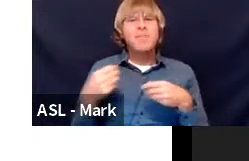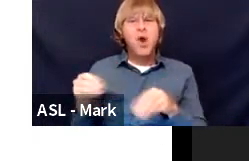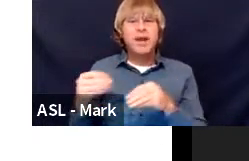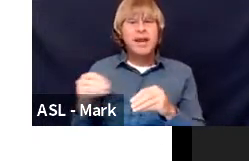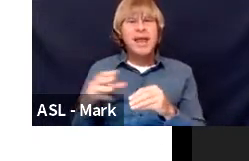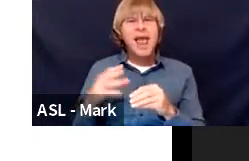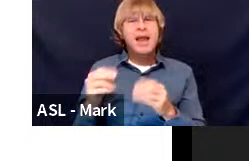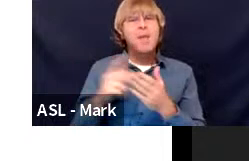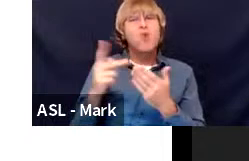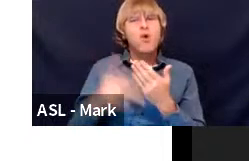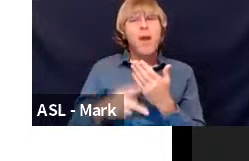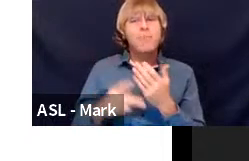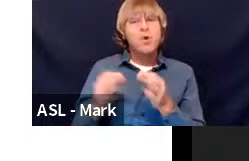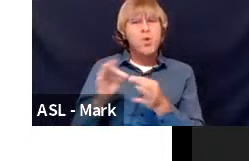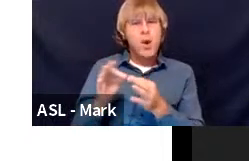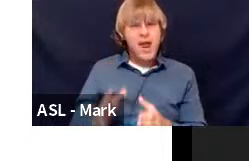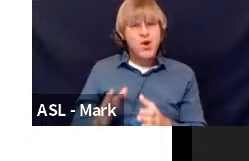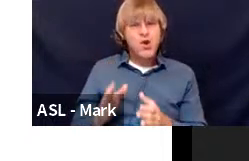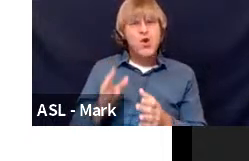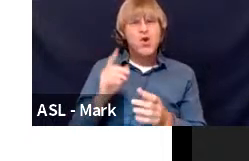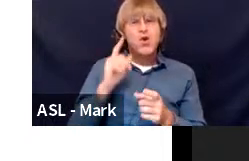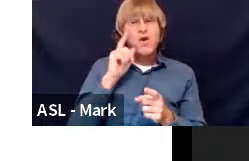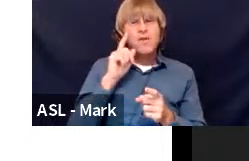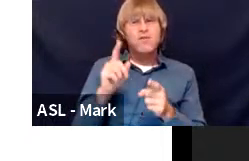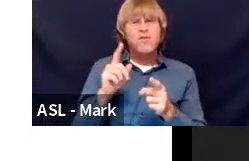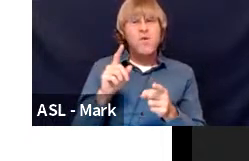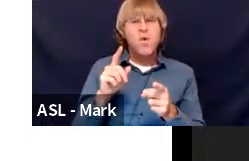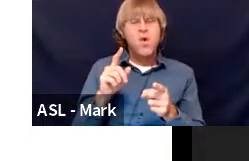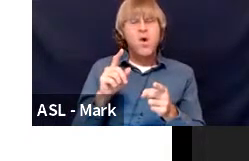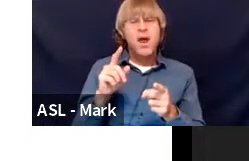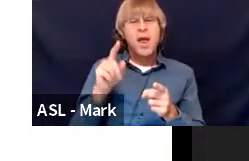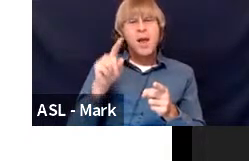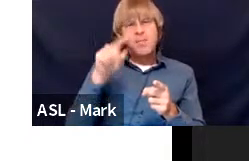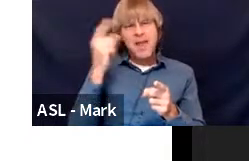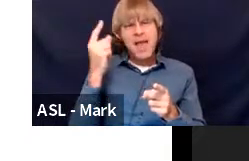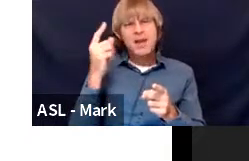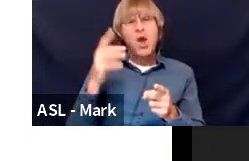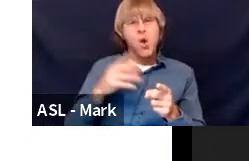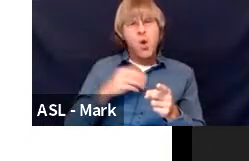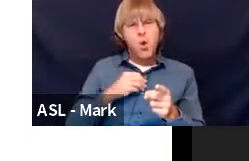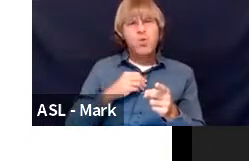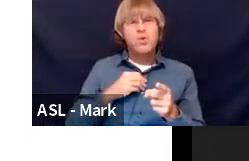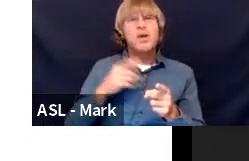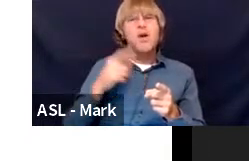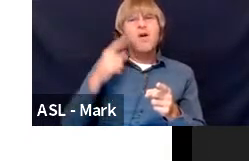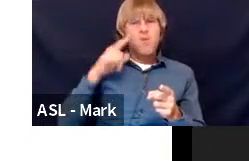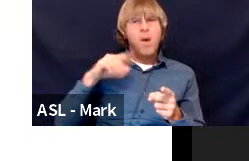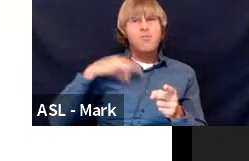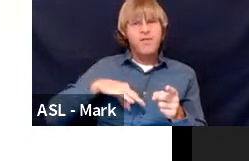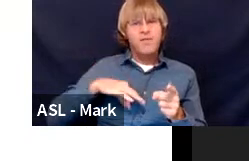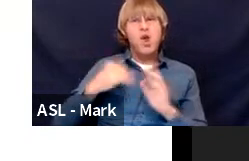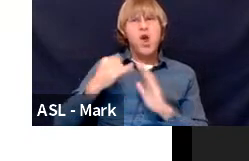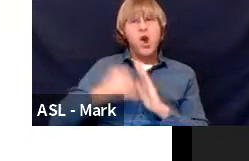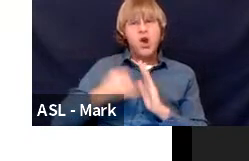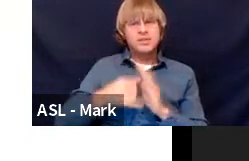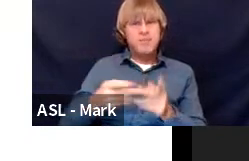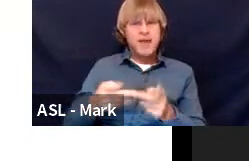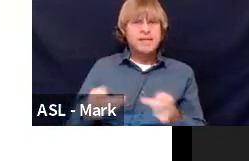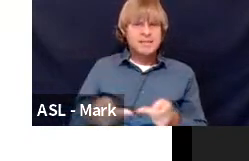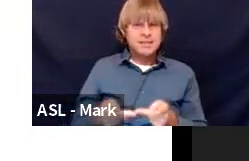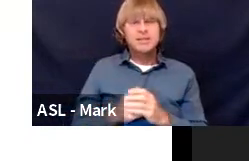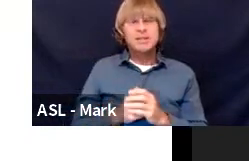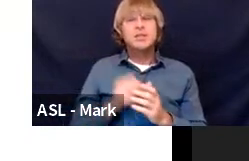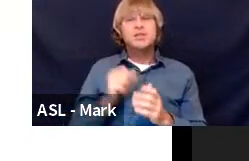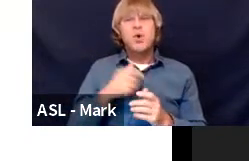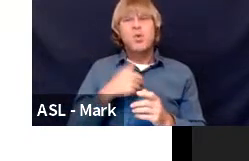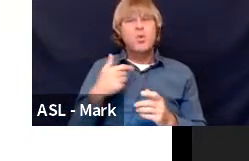and programming coordinator for a Black-owned for-profit arts space. So